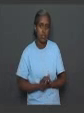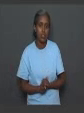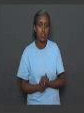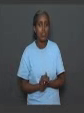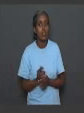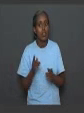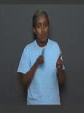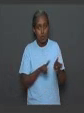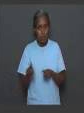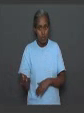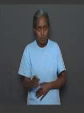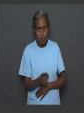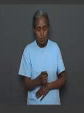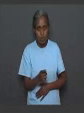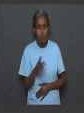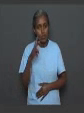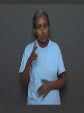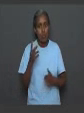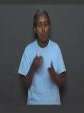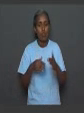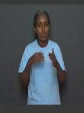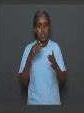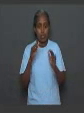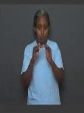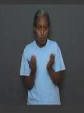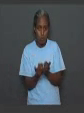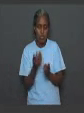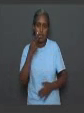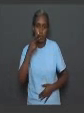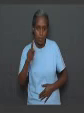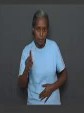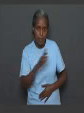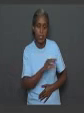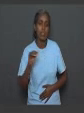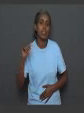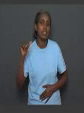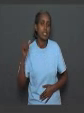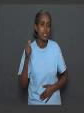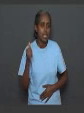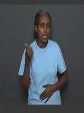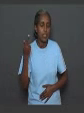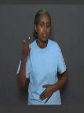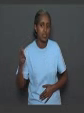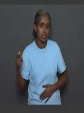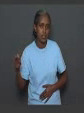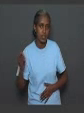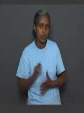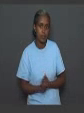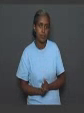those, 2 of the balls are purple and 10 are green.